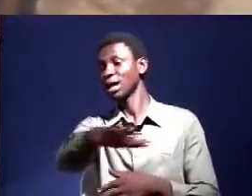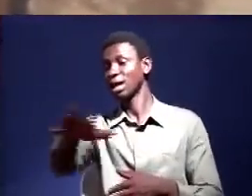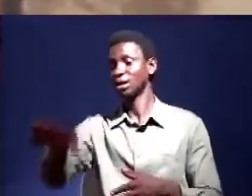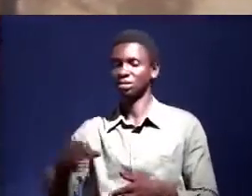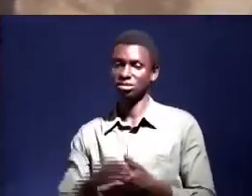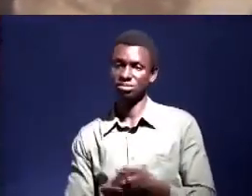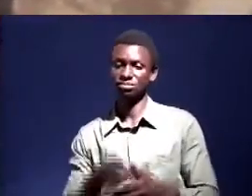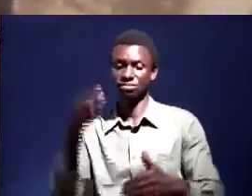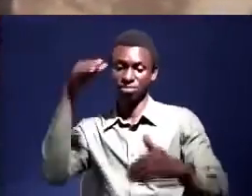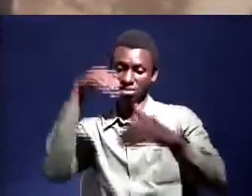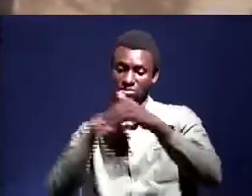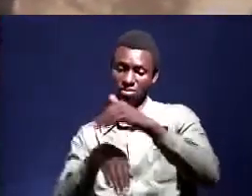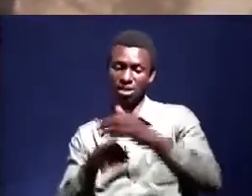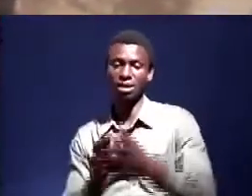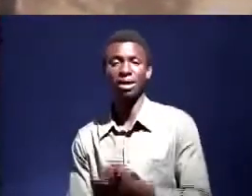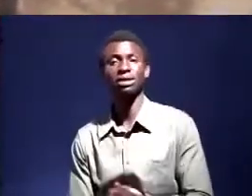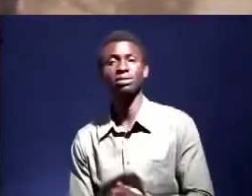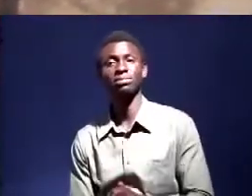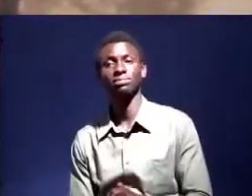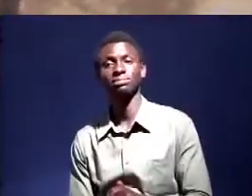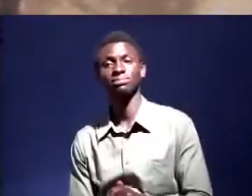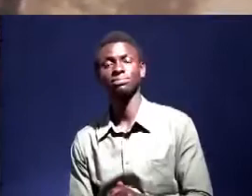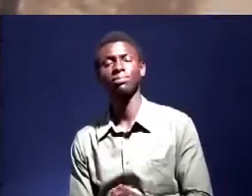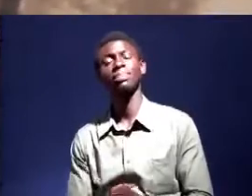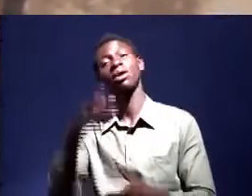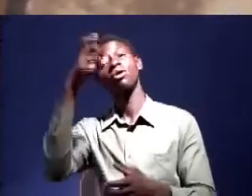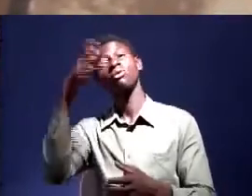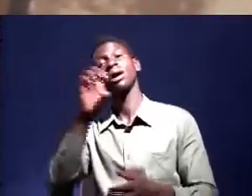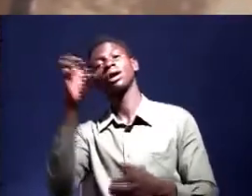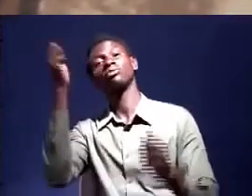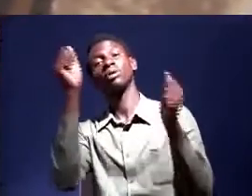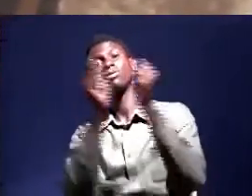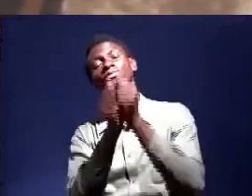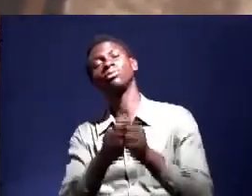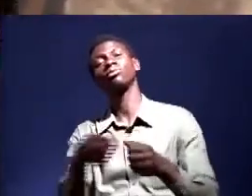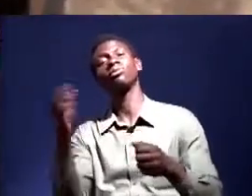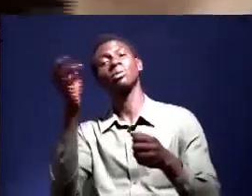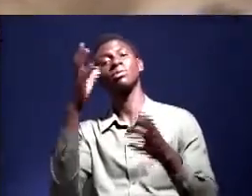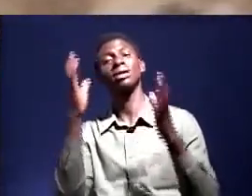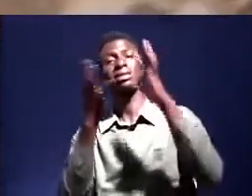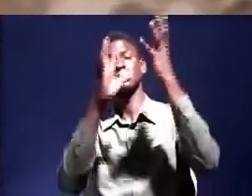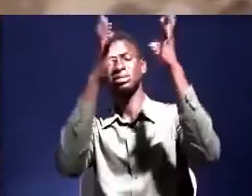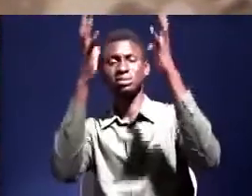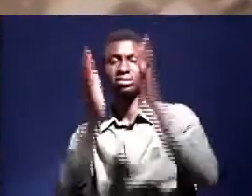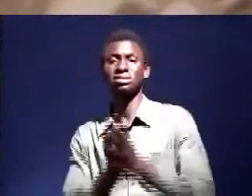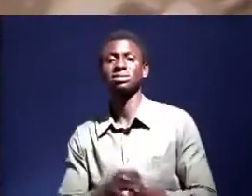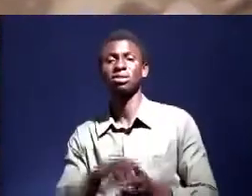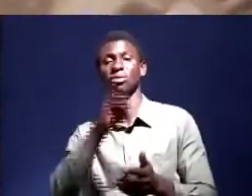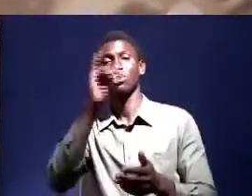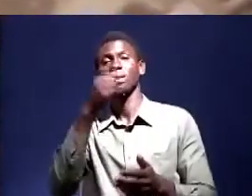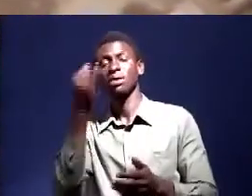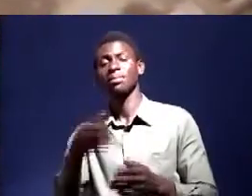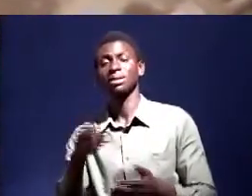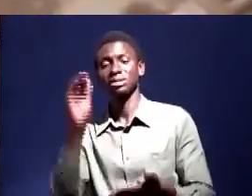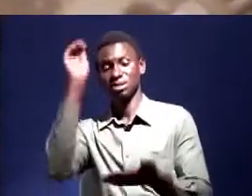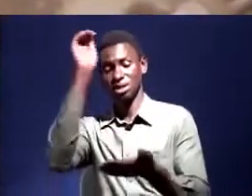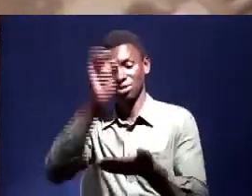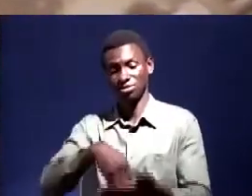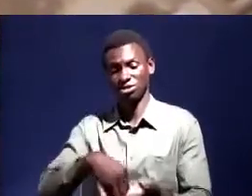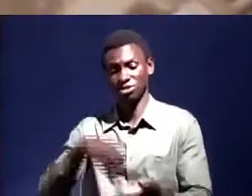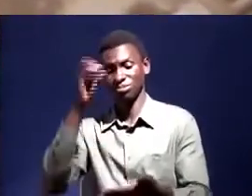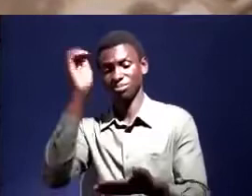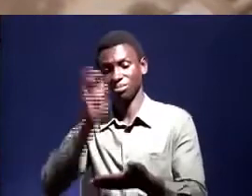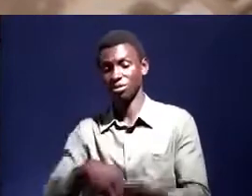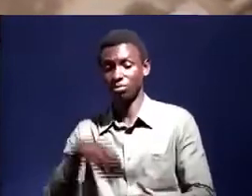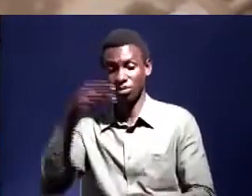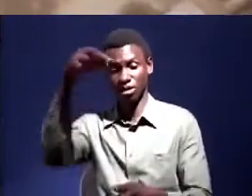cities. Watu 10,000 waliishi katika majiji ya You could go 8 stories down under the ground. Ungeweza